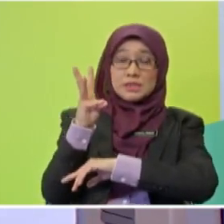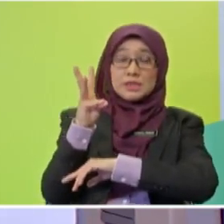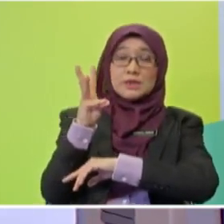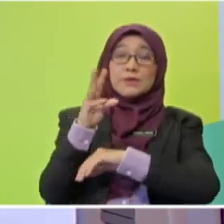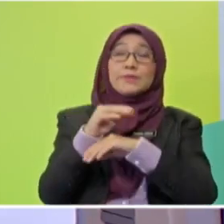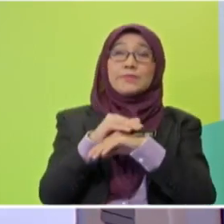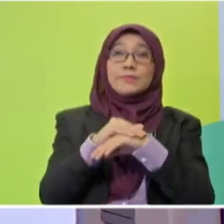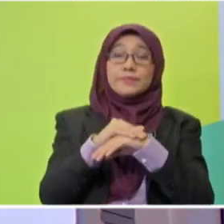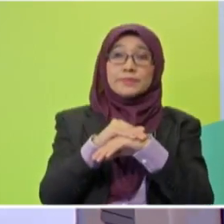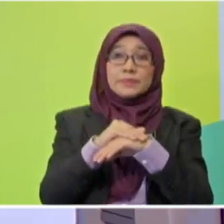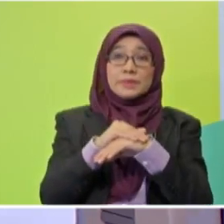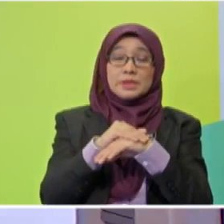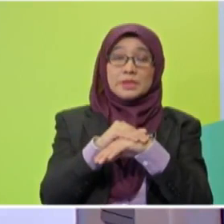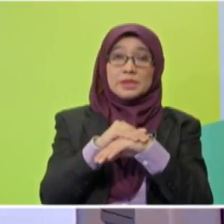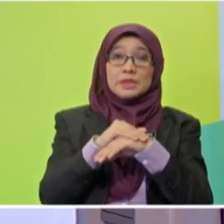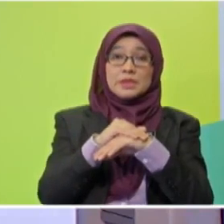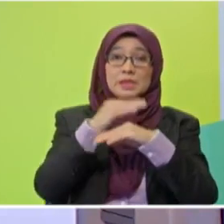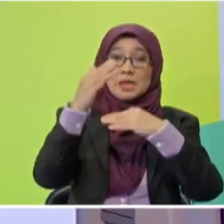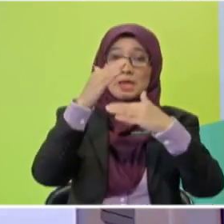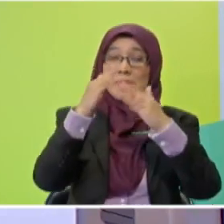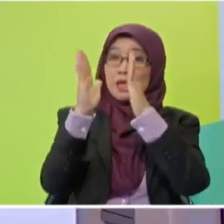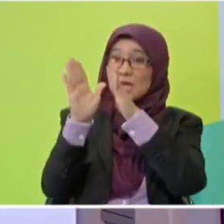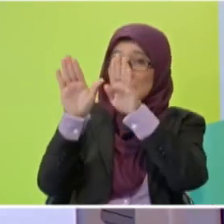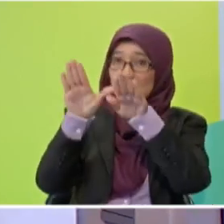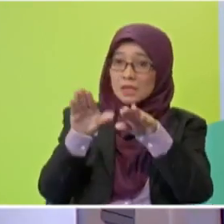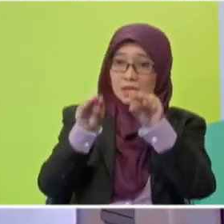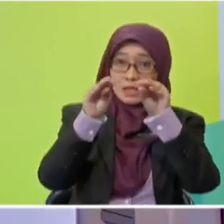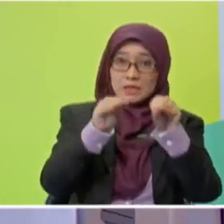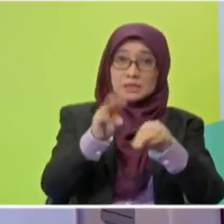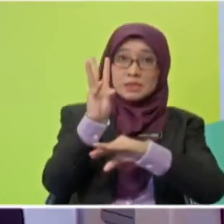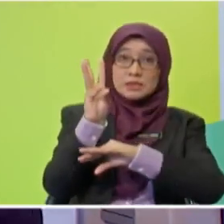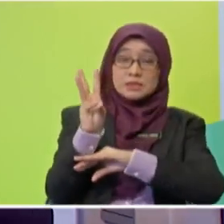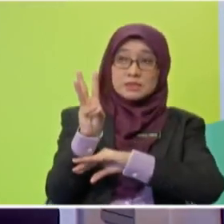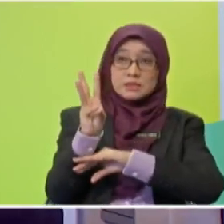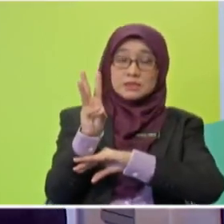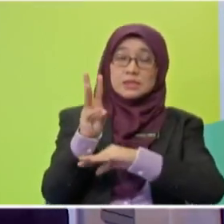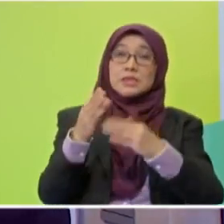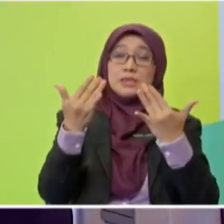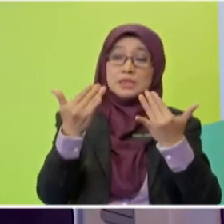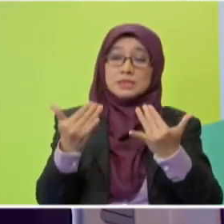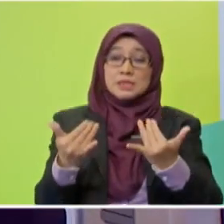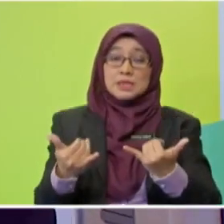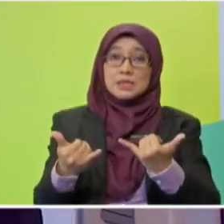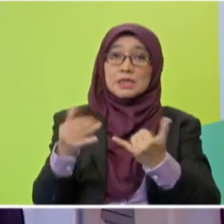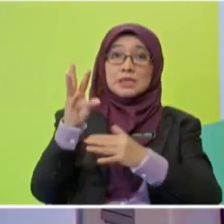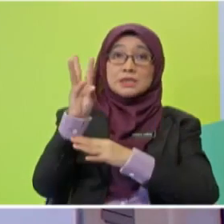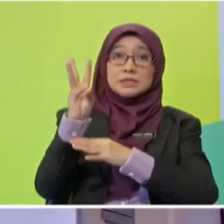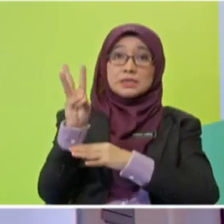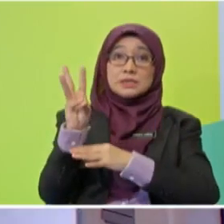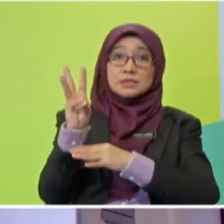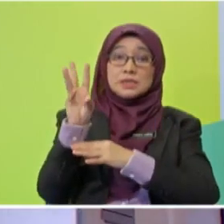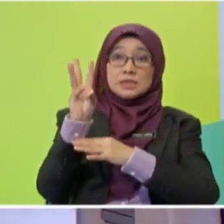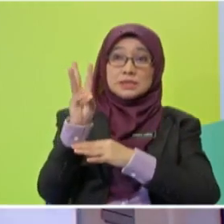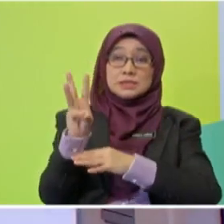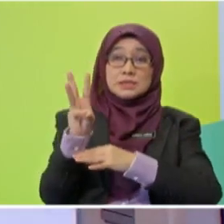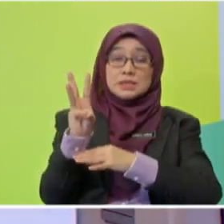here. Right. Okay, here we already 0. Okay, next we have what? 6. Yes, 6. so what is the answer for 6? 6 divided